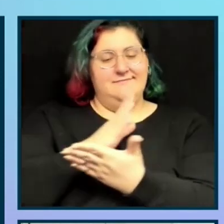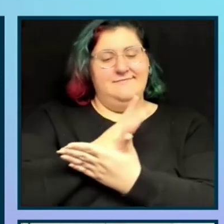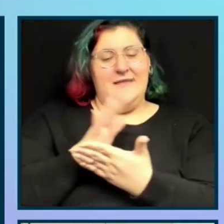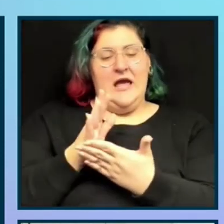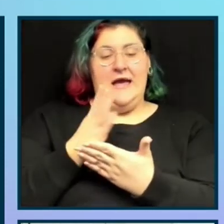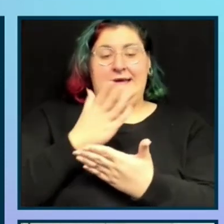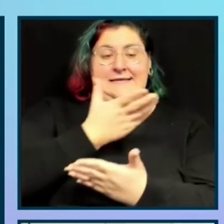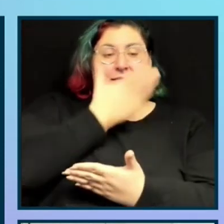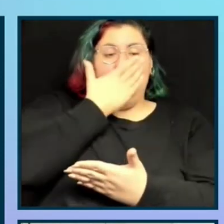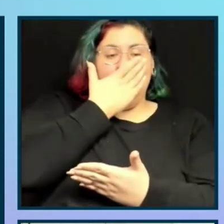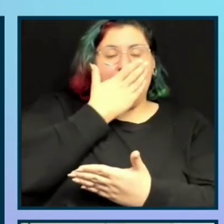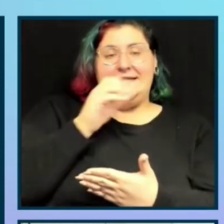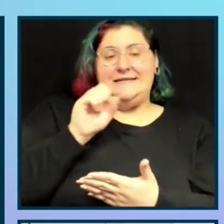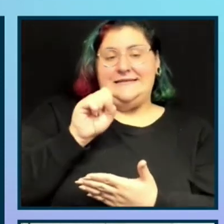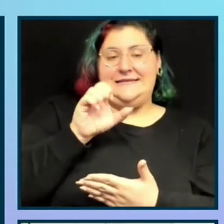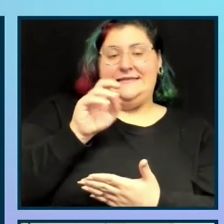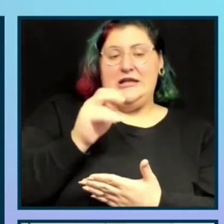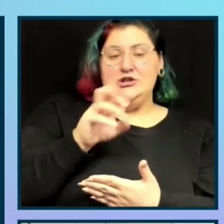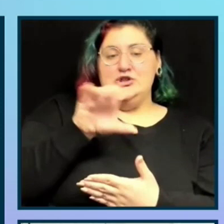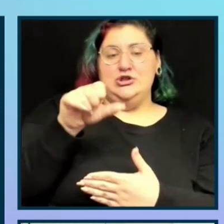medium is user choice.